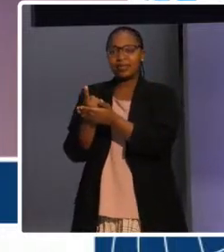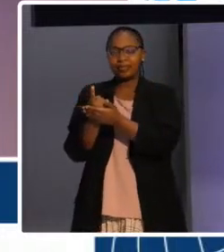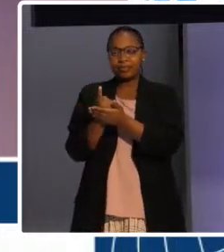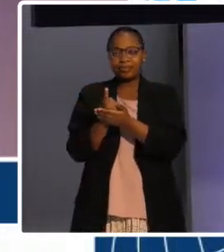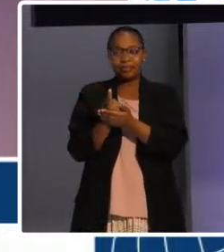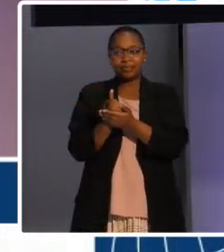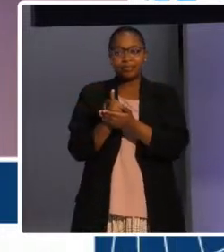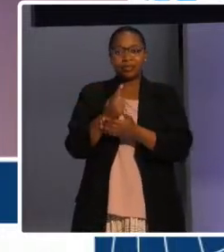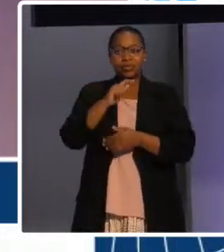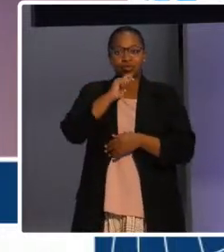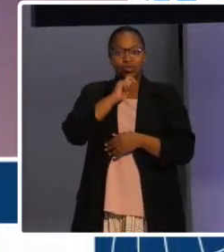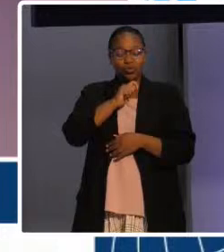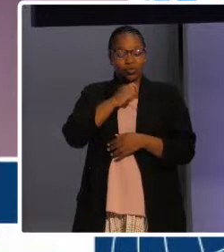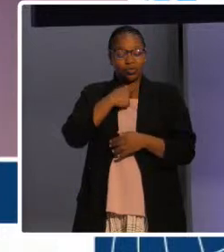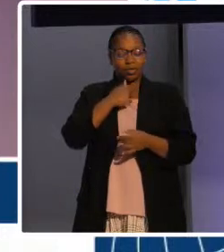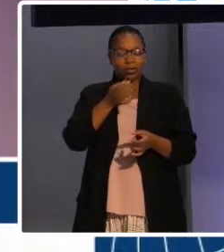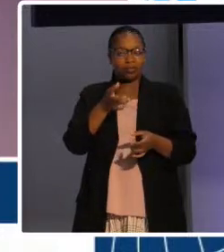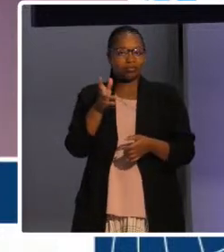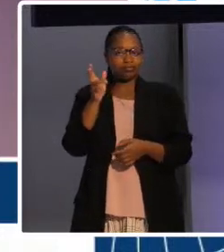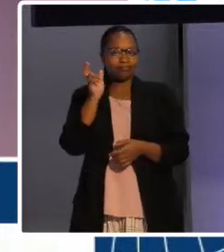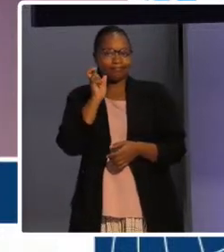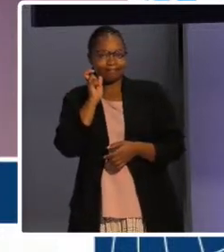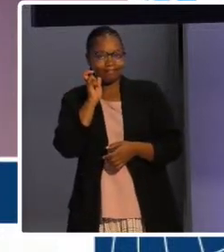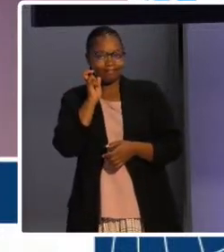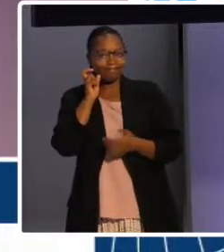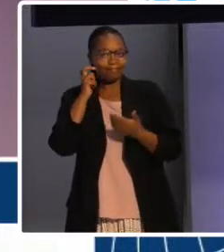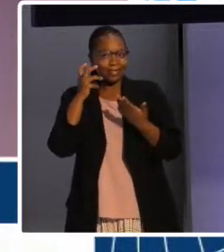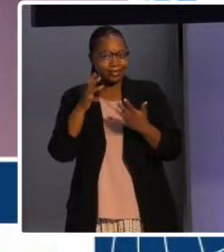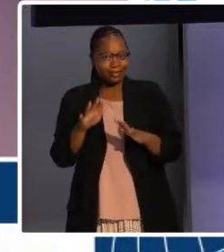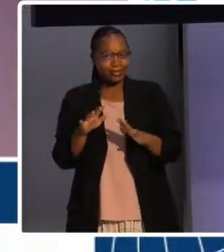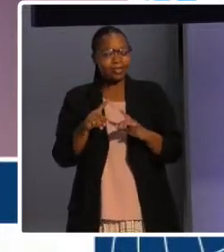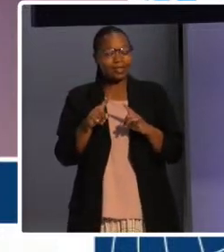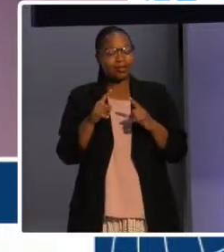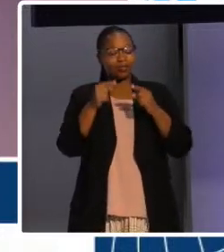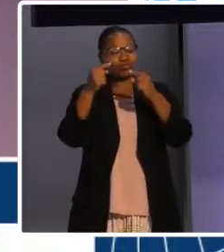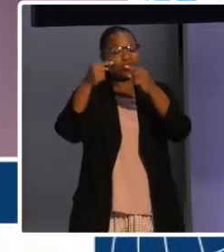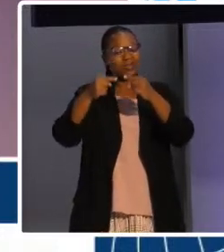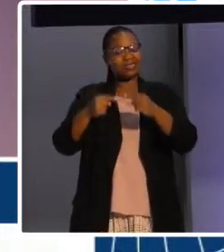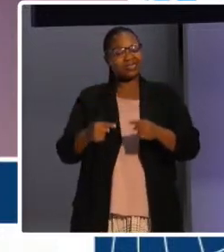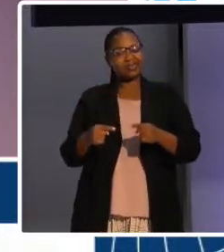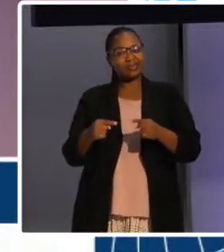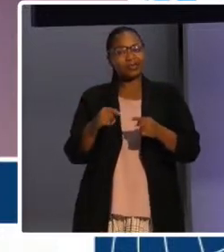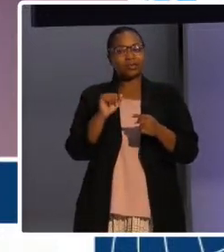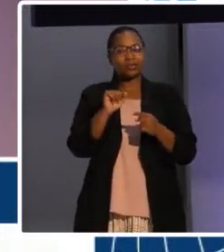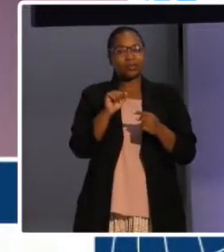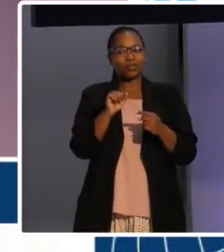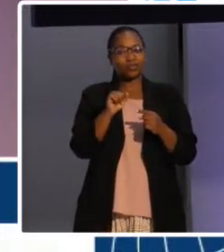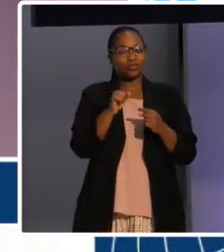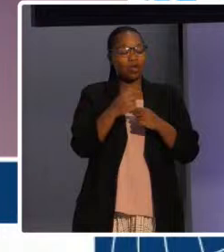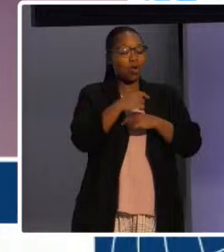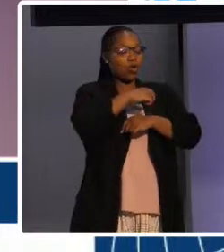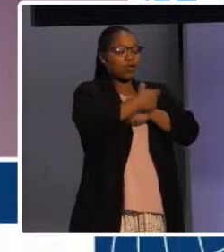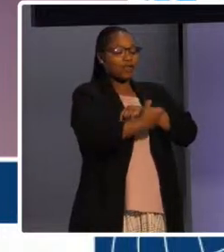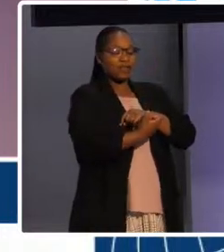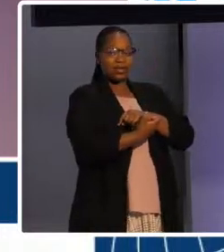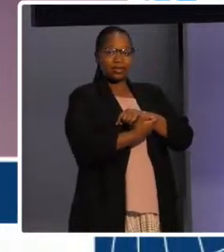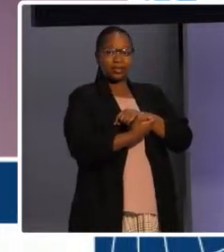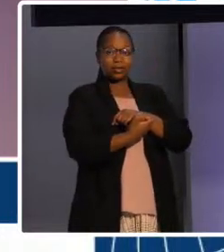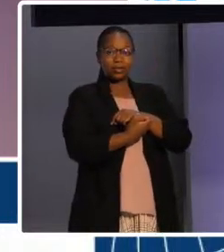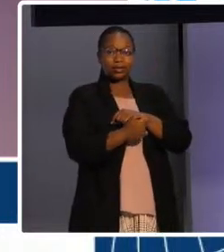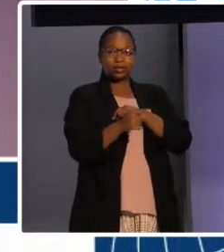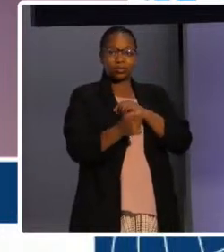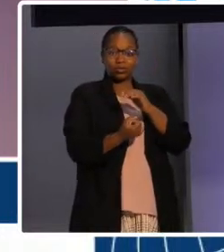I've been informed that the objective of the conference, which will happen here